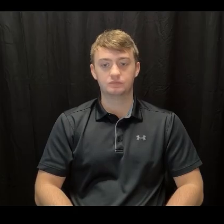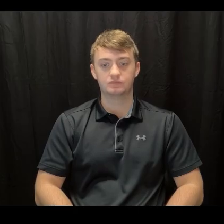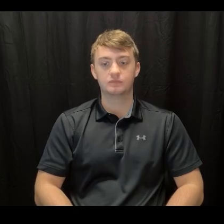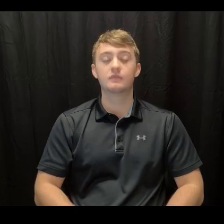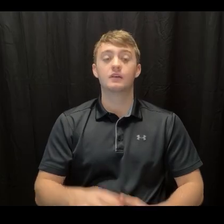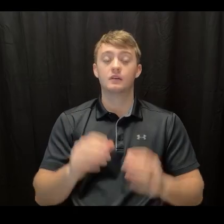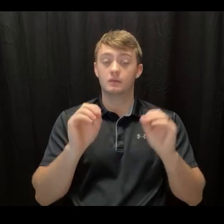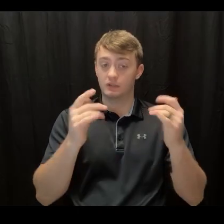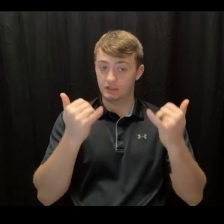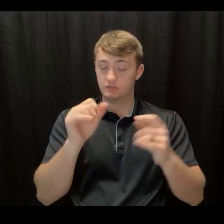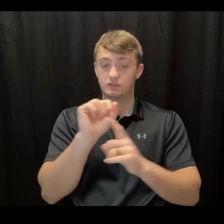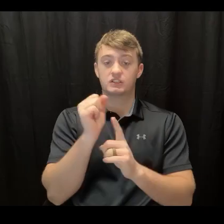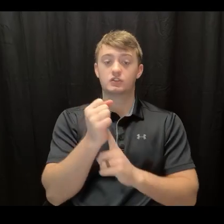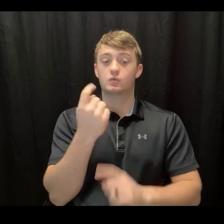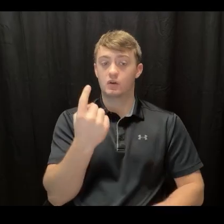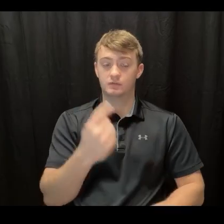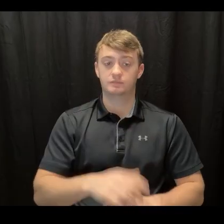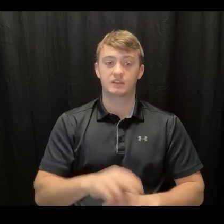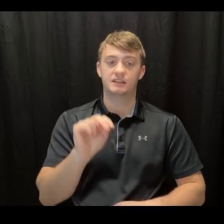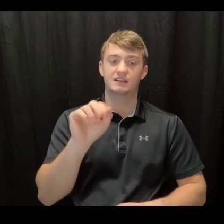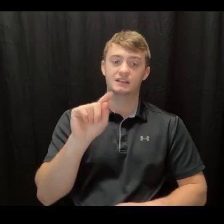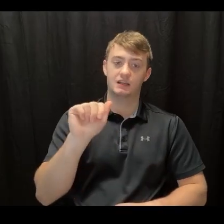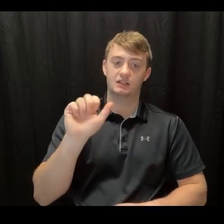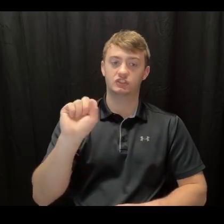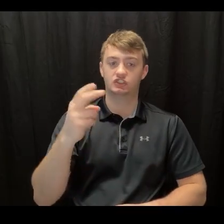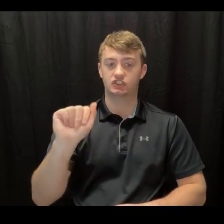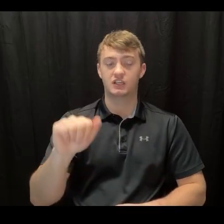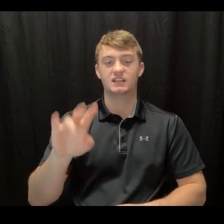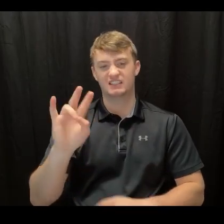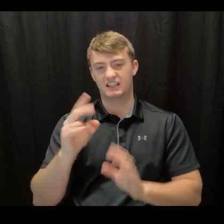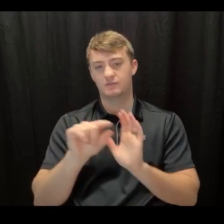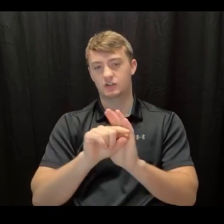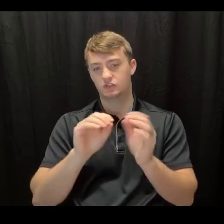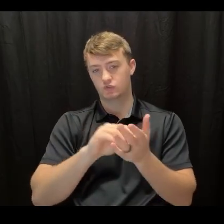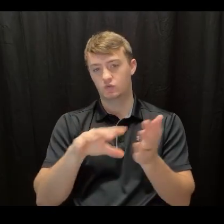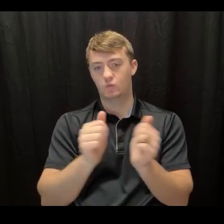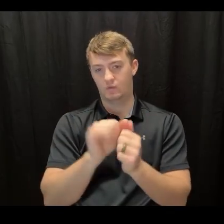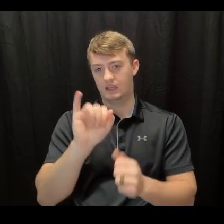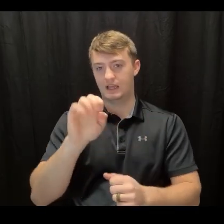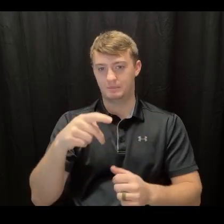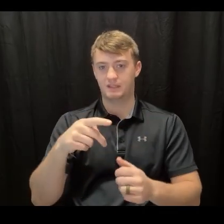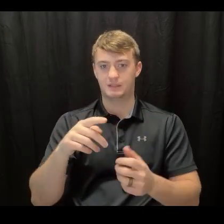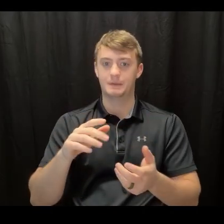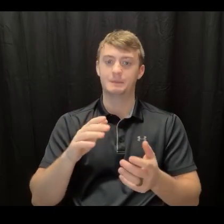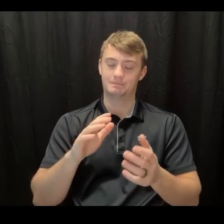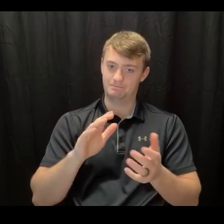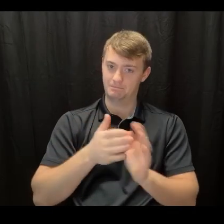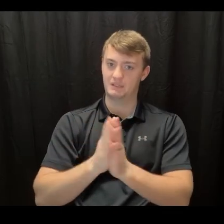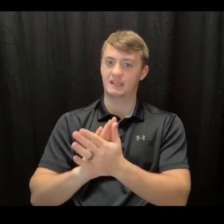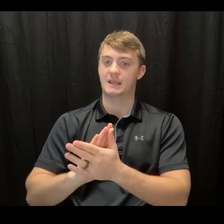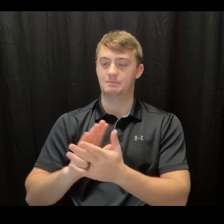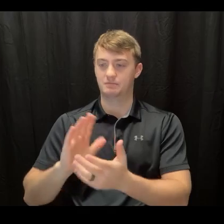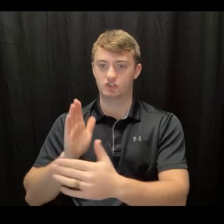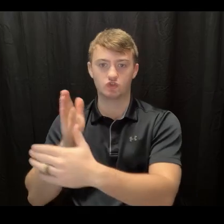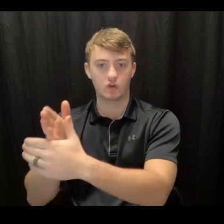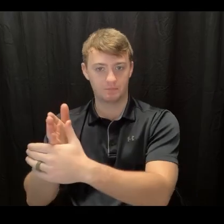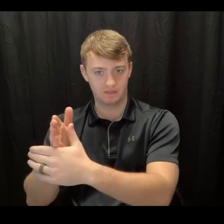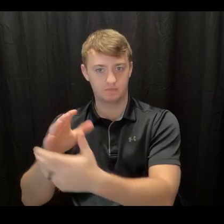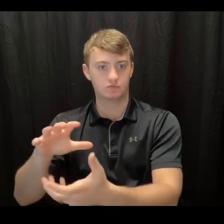Okay, let's dive into scenario 1. Natasha, a 7th grade student with an IEP, became disruptive during her science